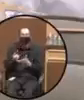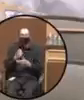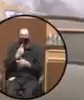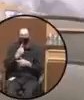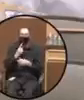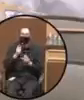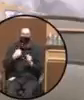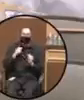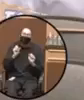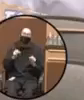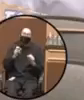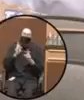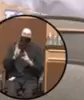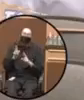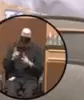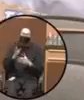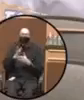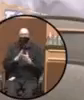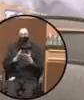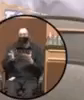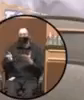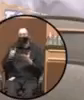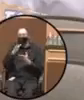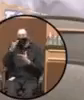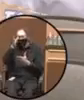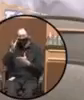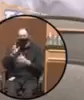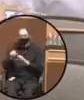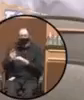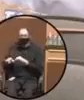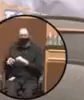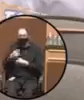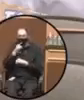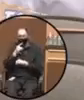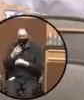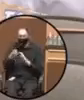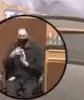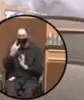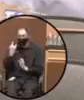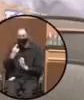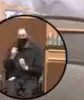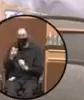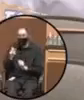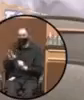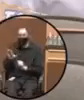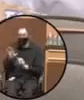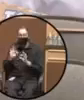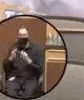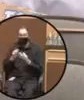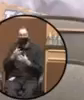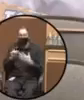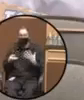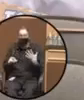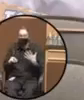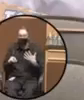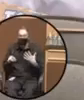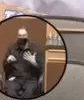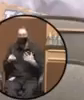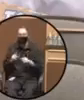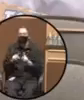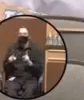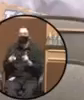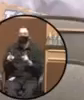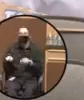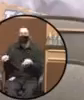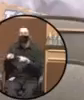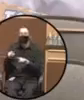can respect that some parents may want to keep masks on their kids, and I can respect that it's their family's choice. But you are